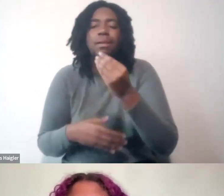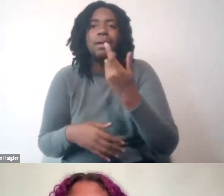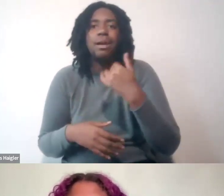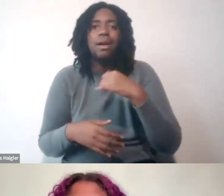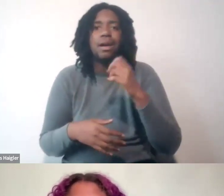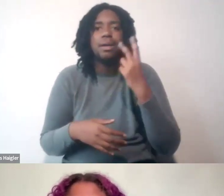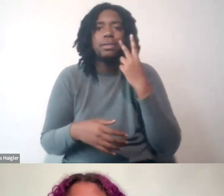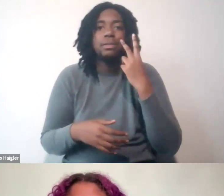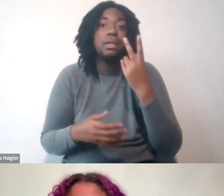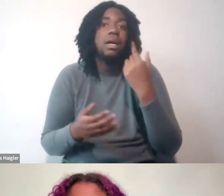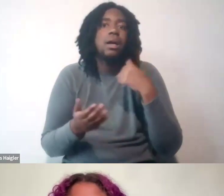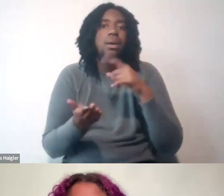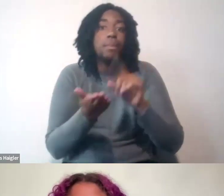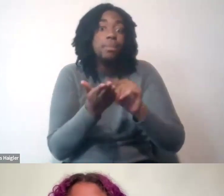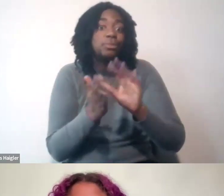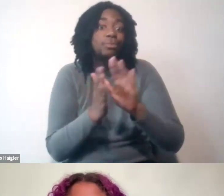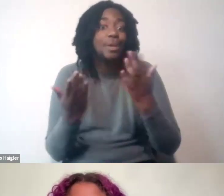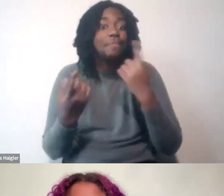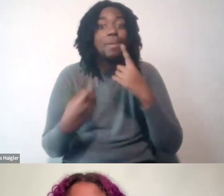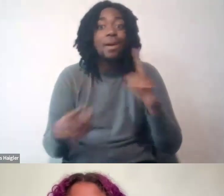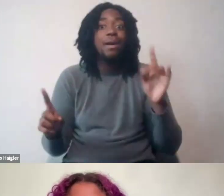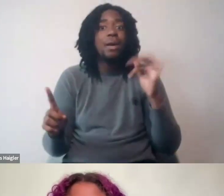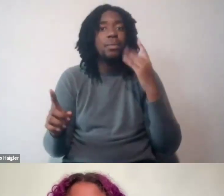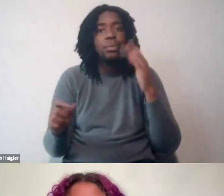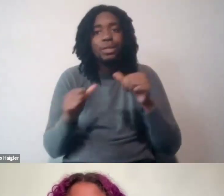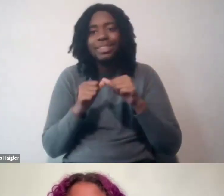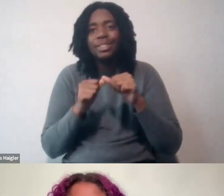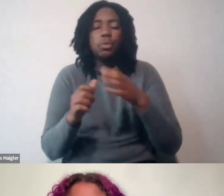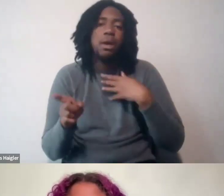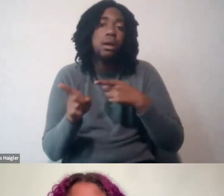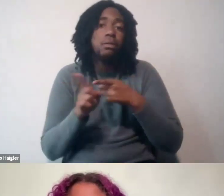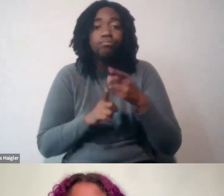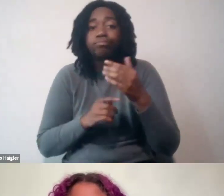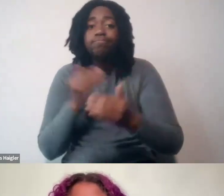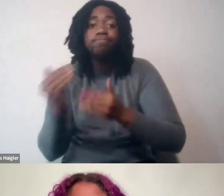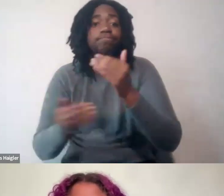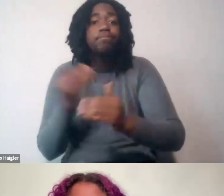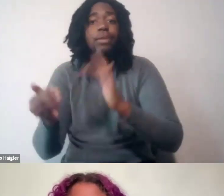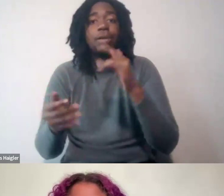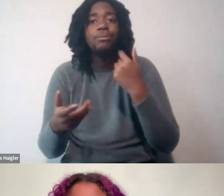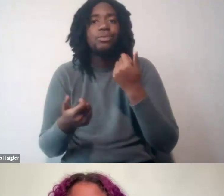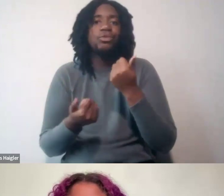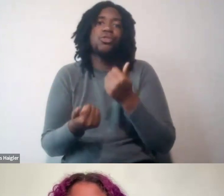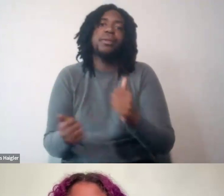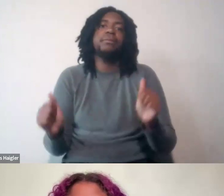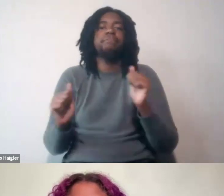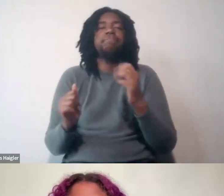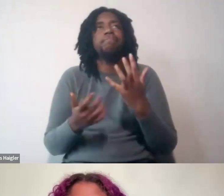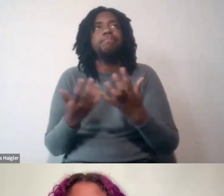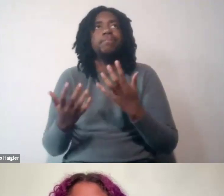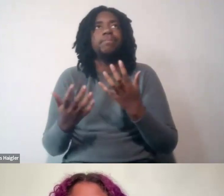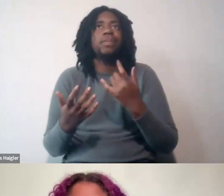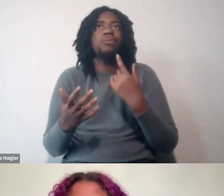I published a book, I got a book published, and I will continue my career. I was trying to be a